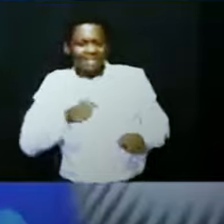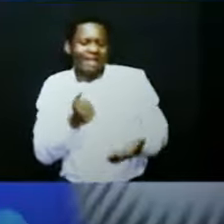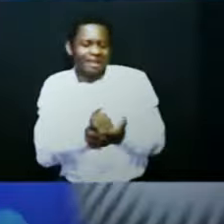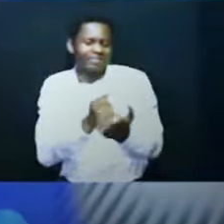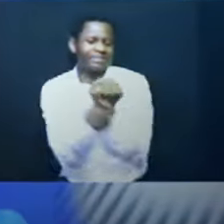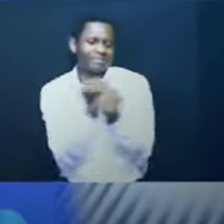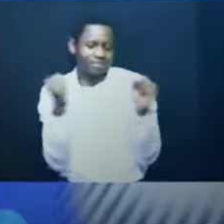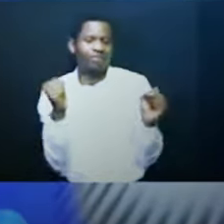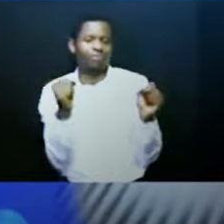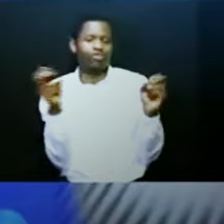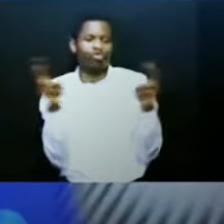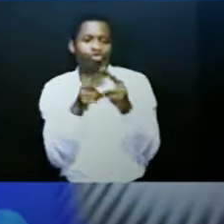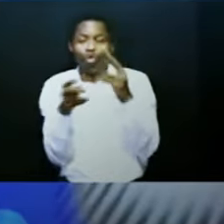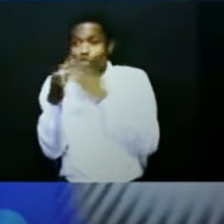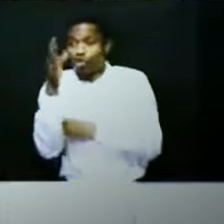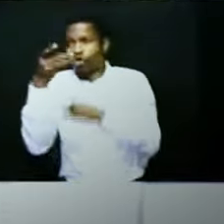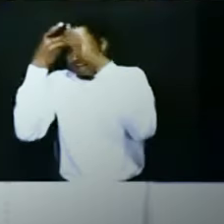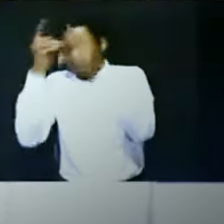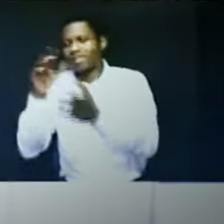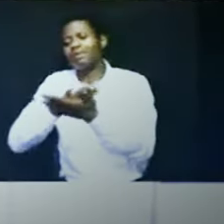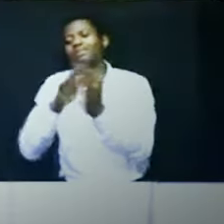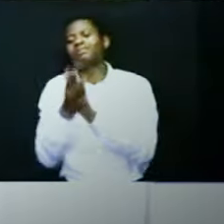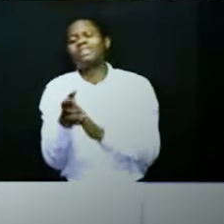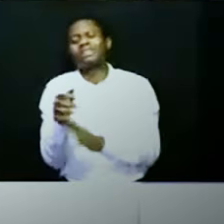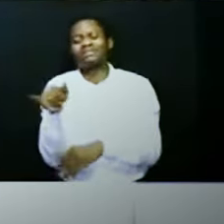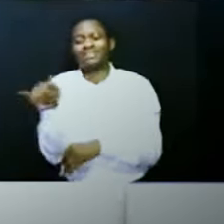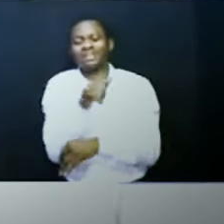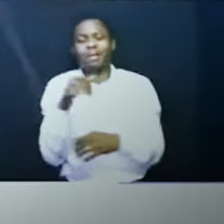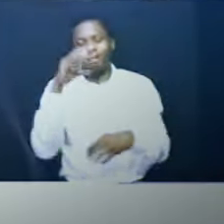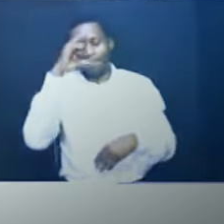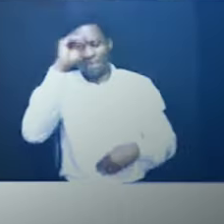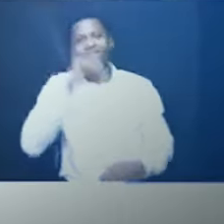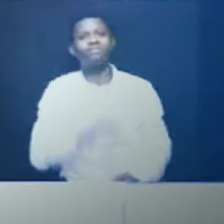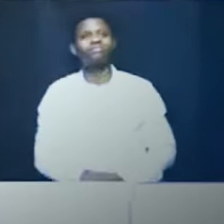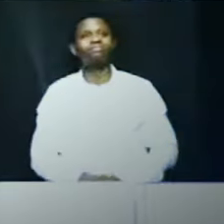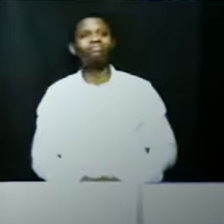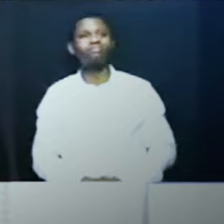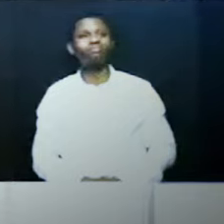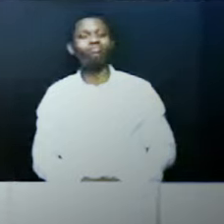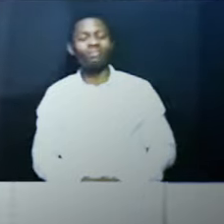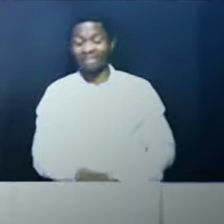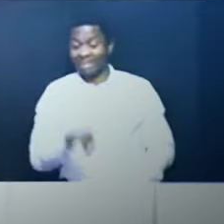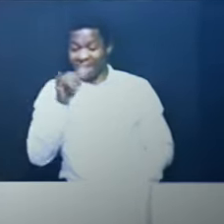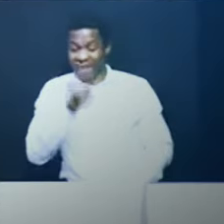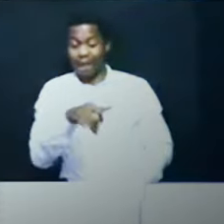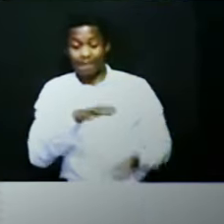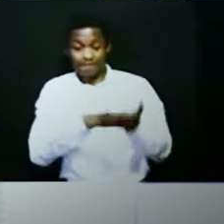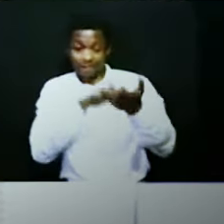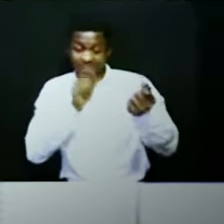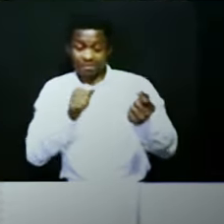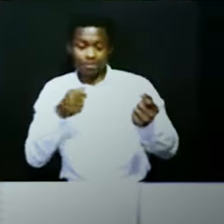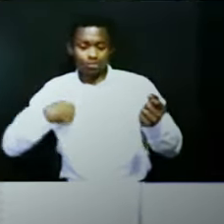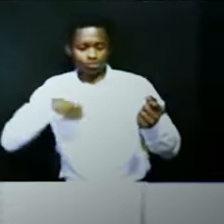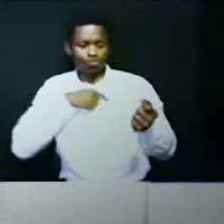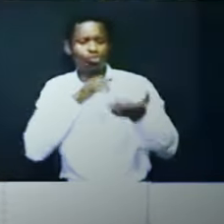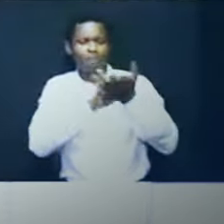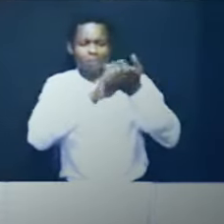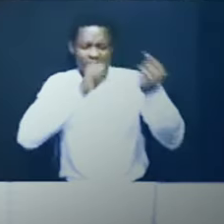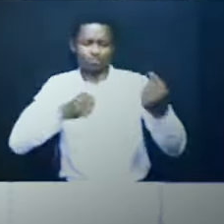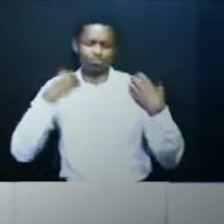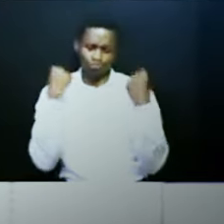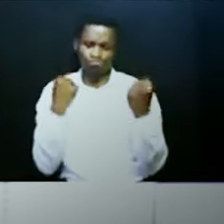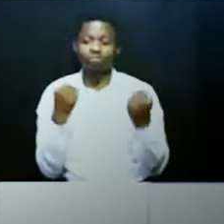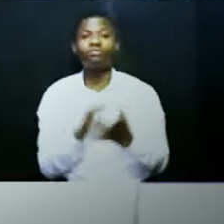sins. So God became man. This is a belief that we hold dearly.